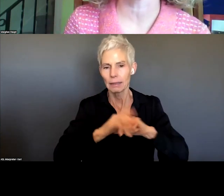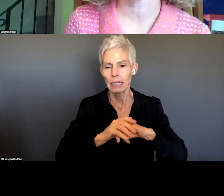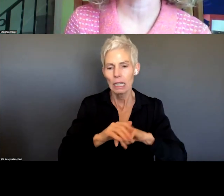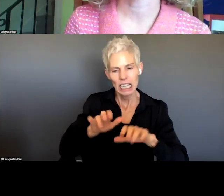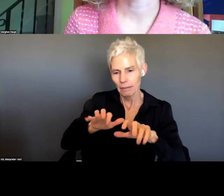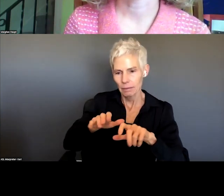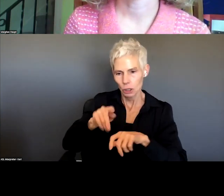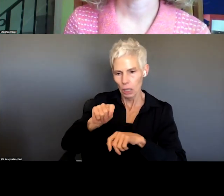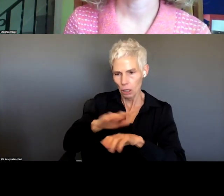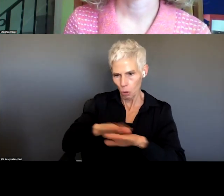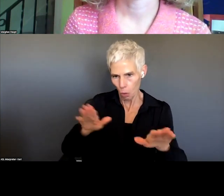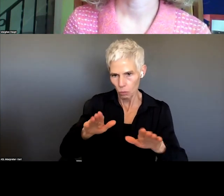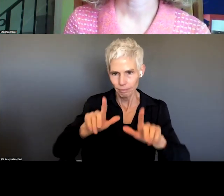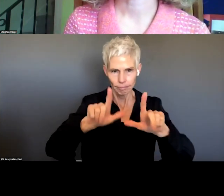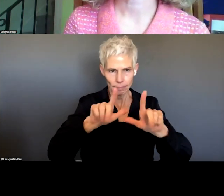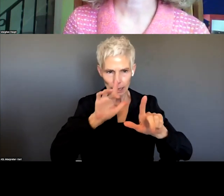chat.